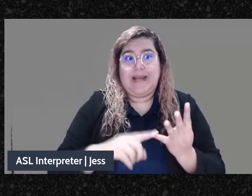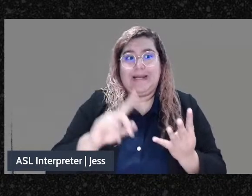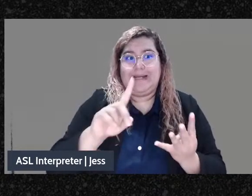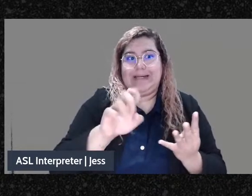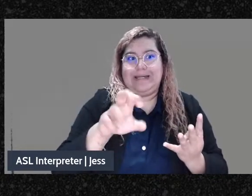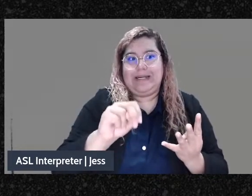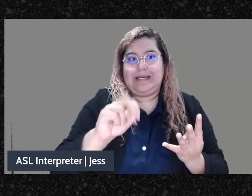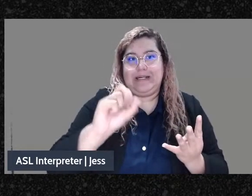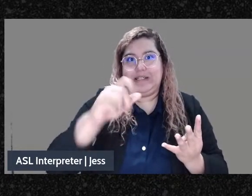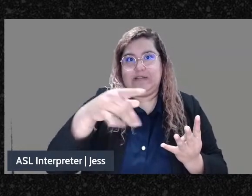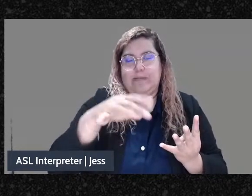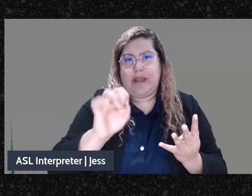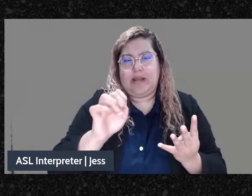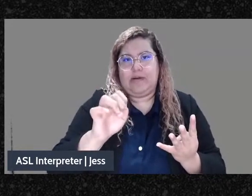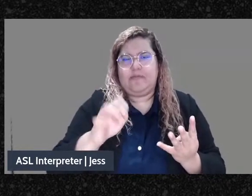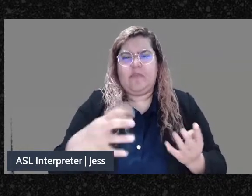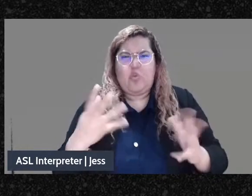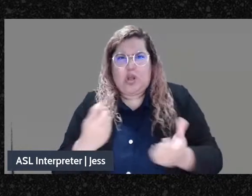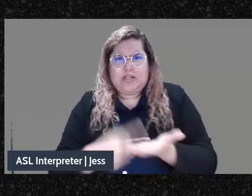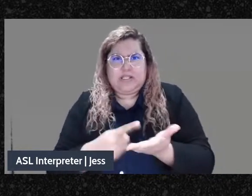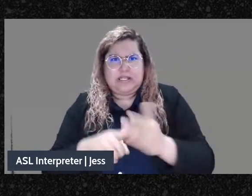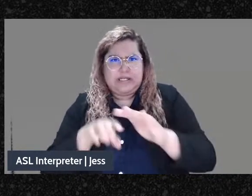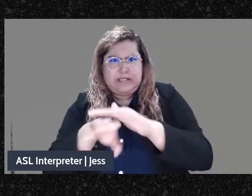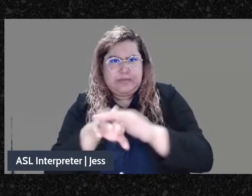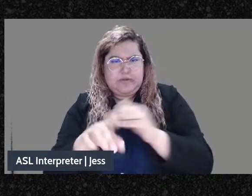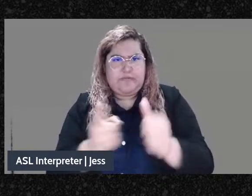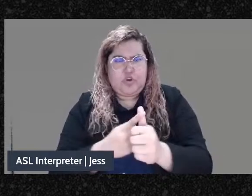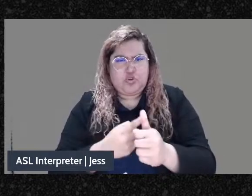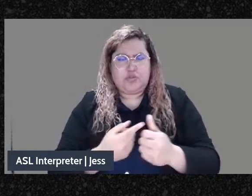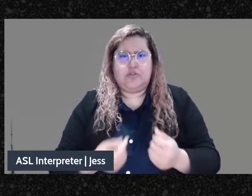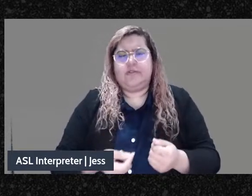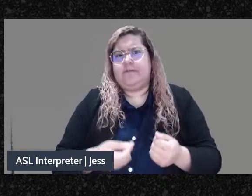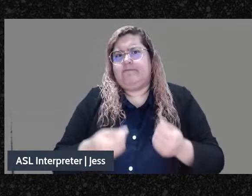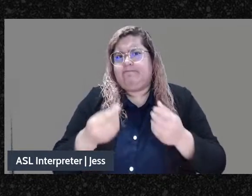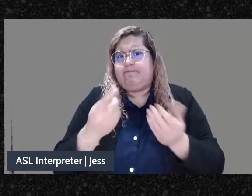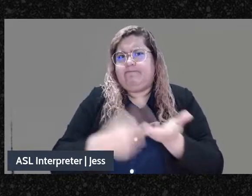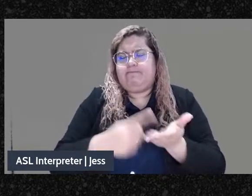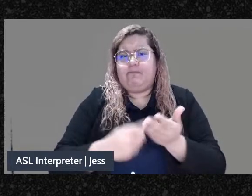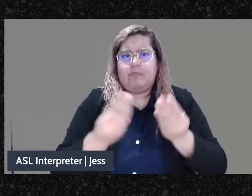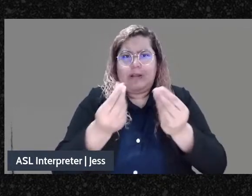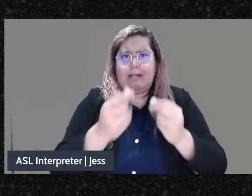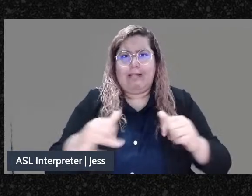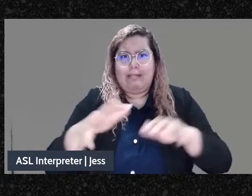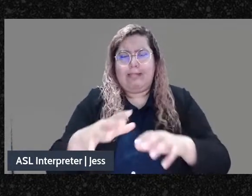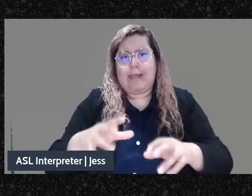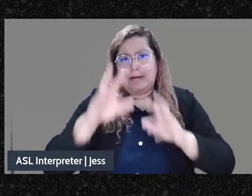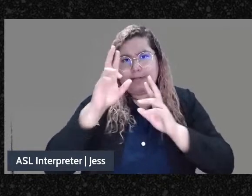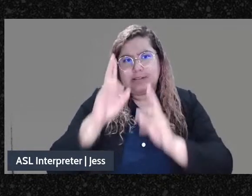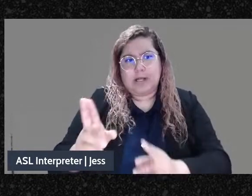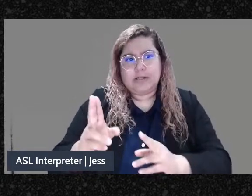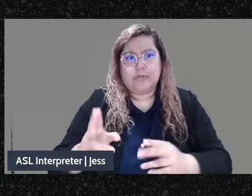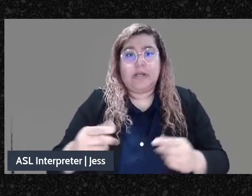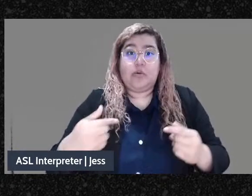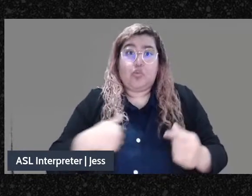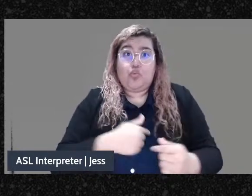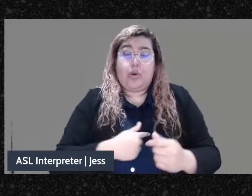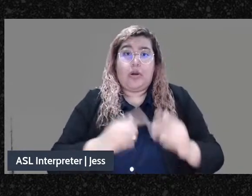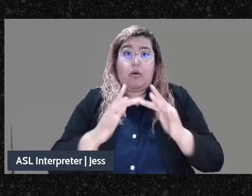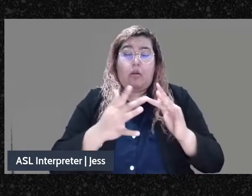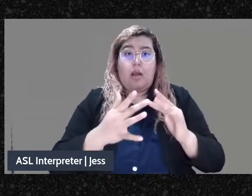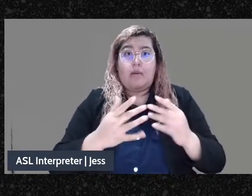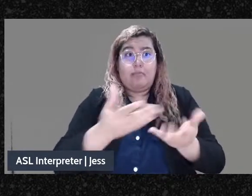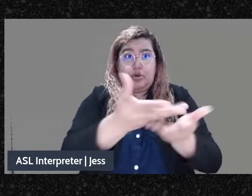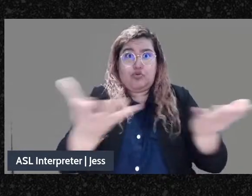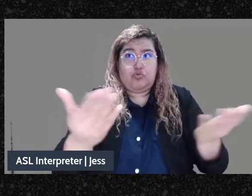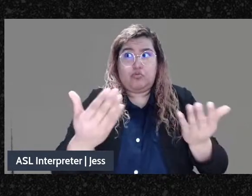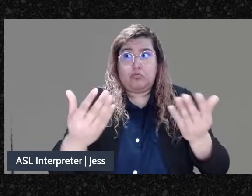Dean. First, a land acknowledgement. Tonight's event is taking place online, but we are all physically located someplace,